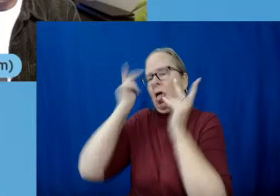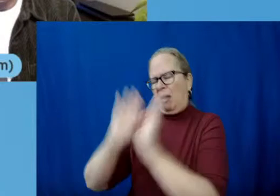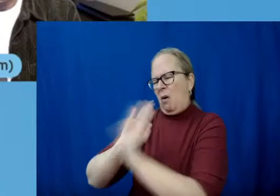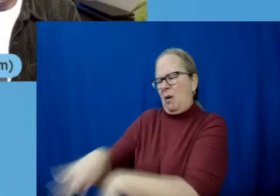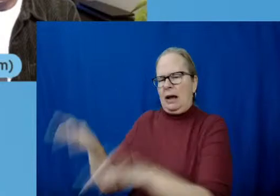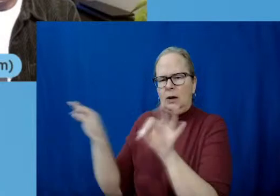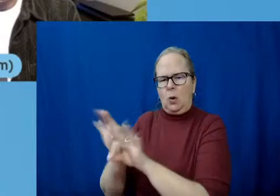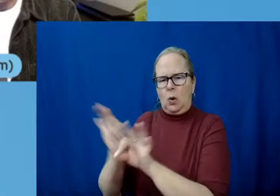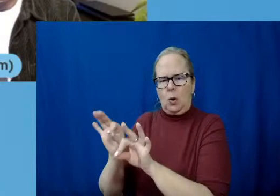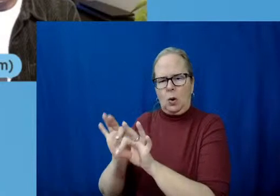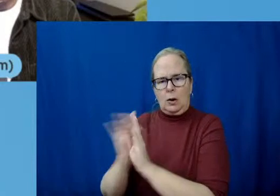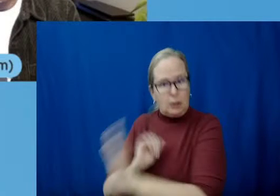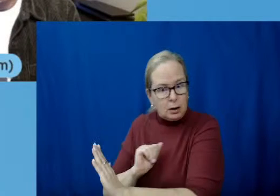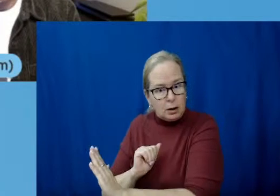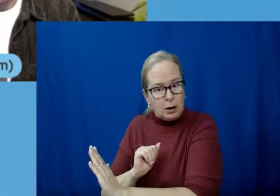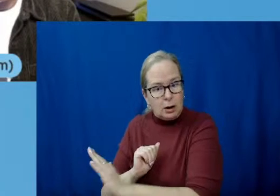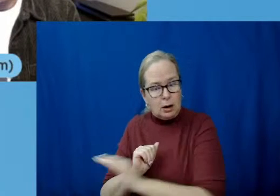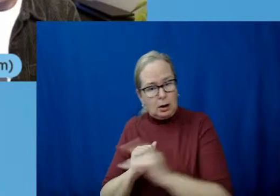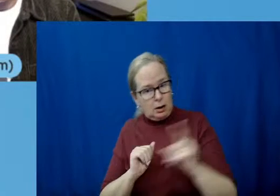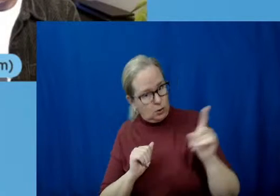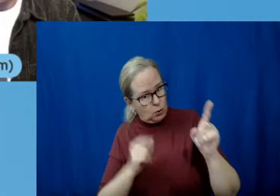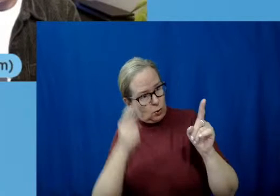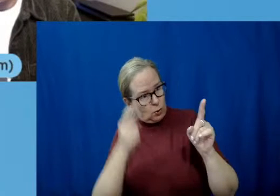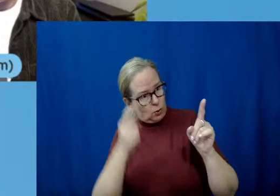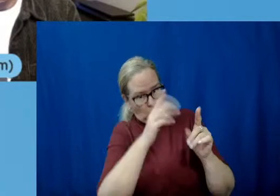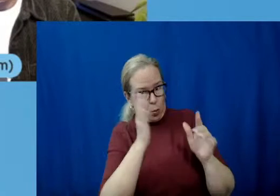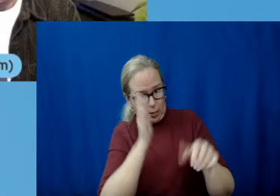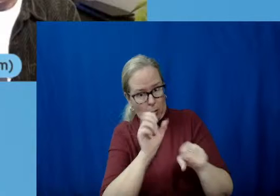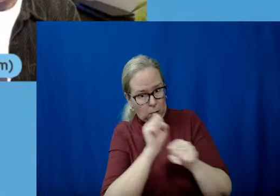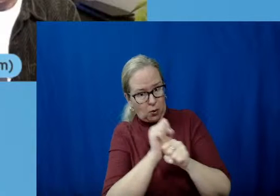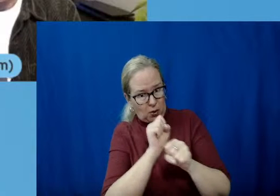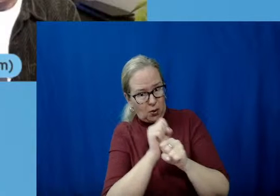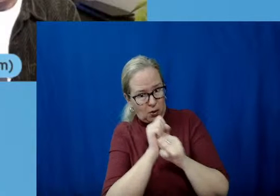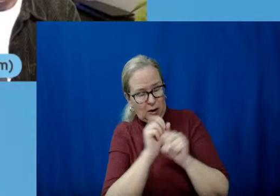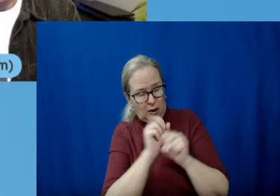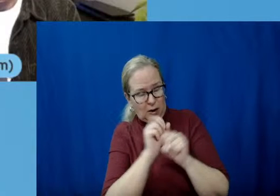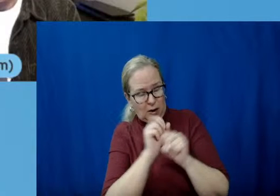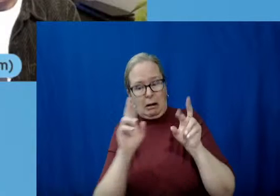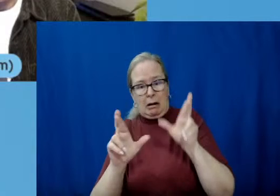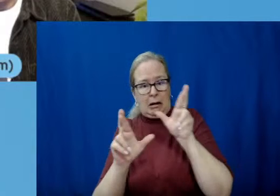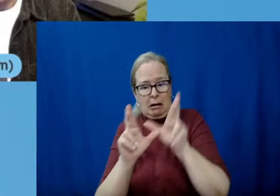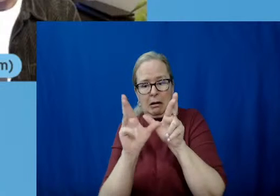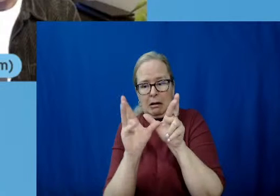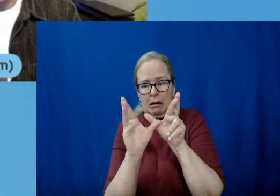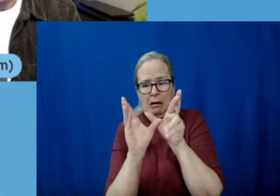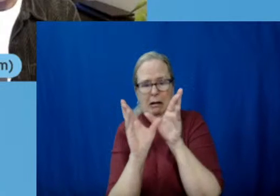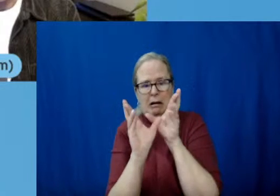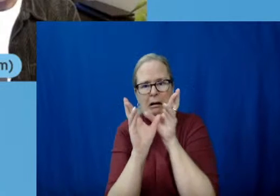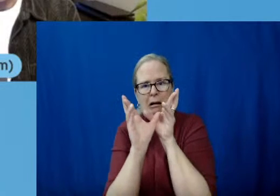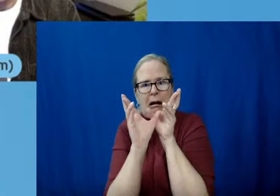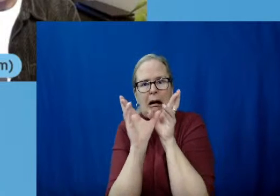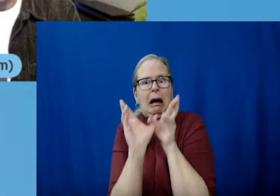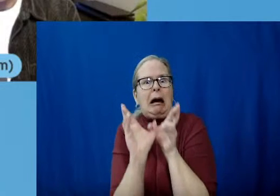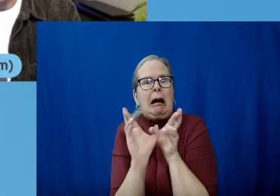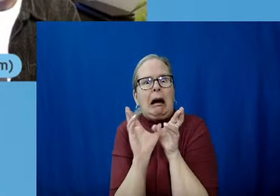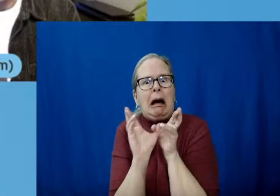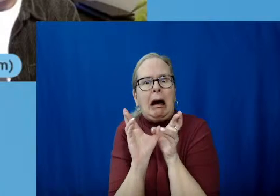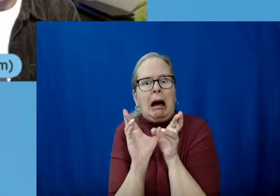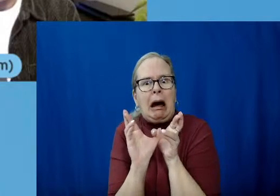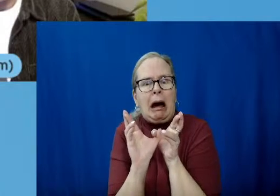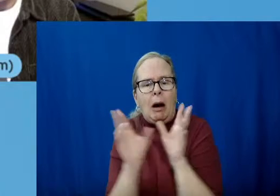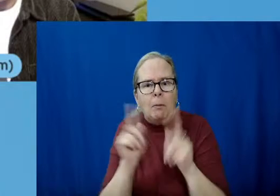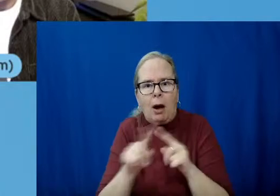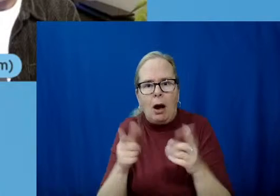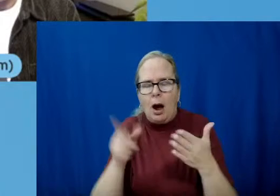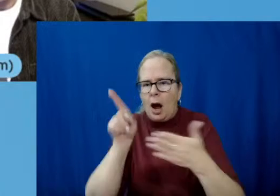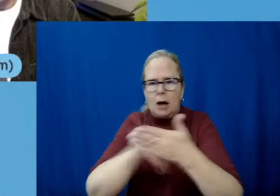possible. We're here to protect each other." He would attack anybody who disagreed with him. He poo-pooed the idea of a